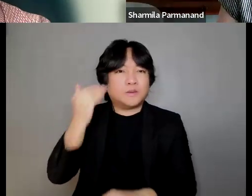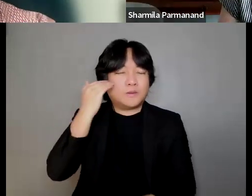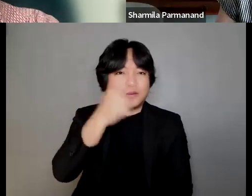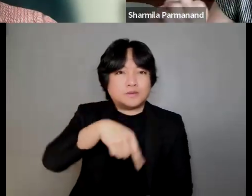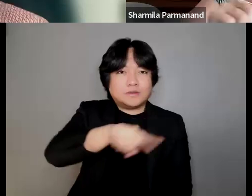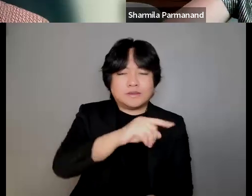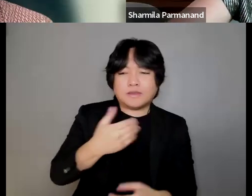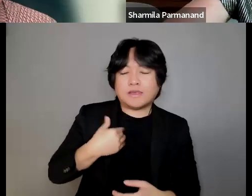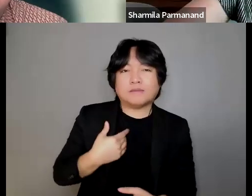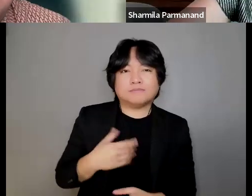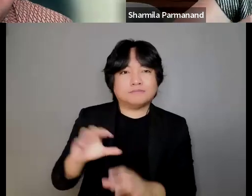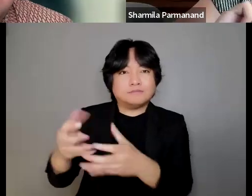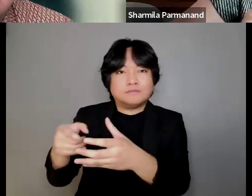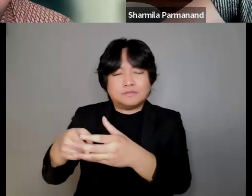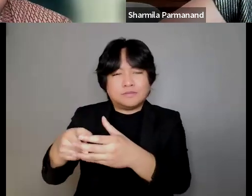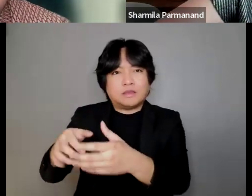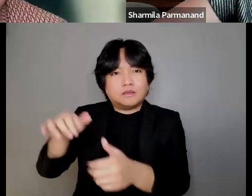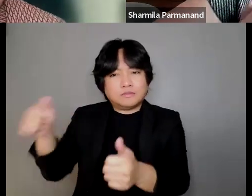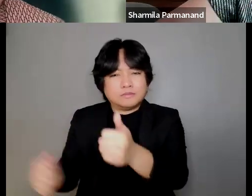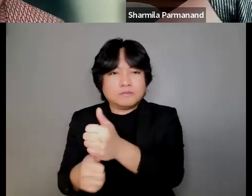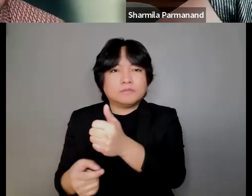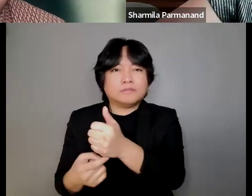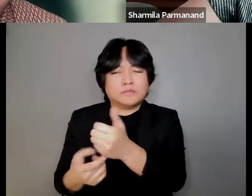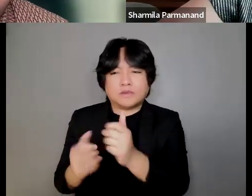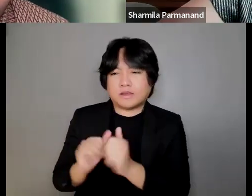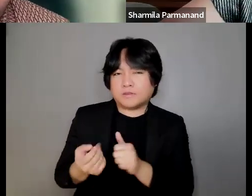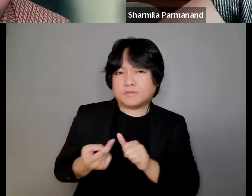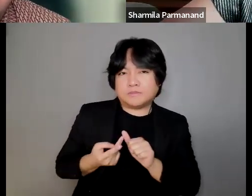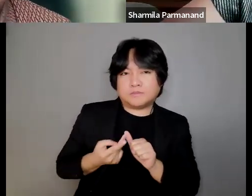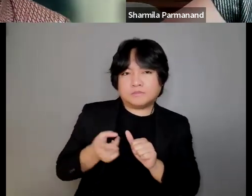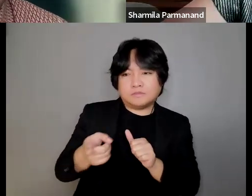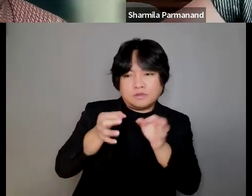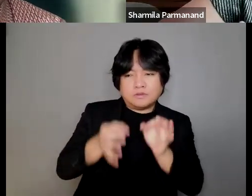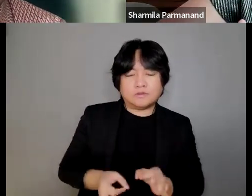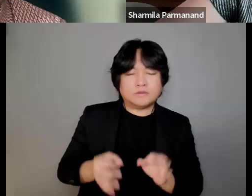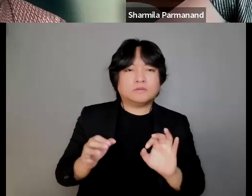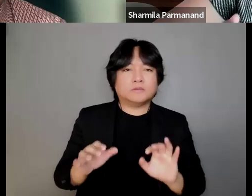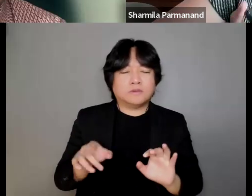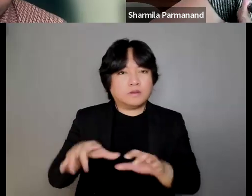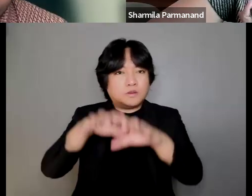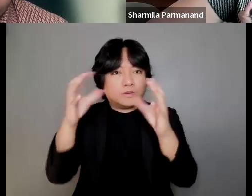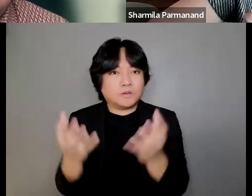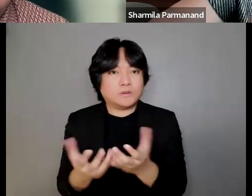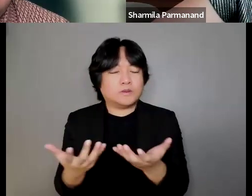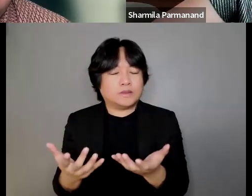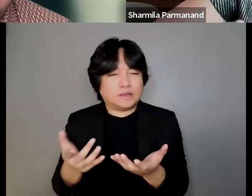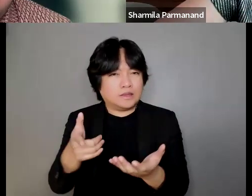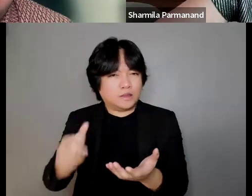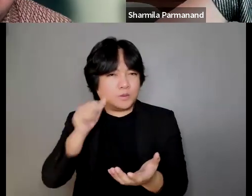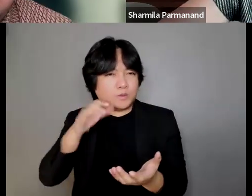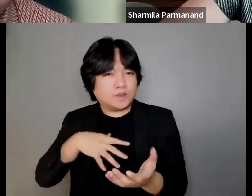sisterhood, but we need to unpack this because how are the priorities decided in this global sisterhood? For